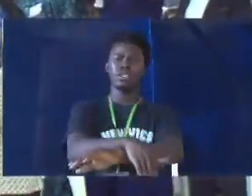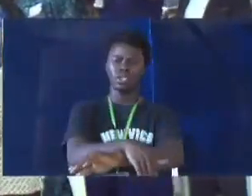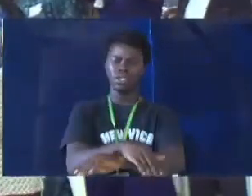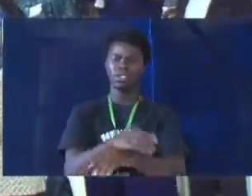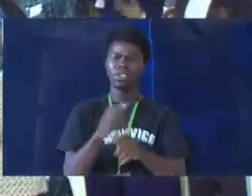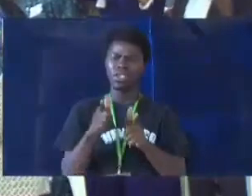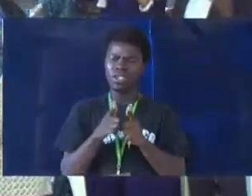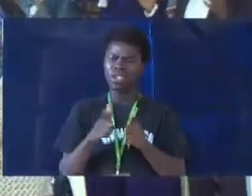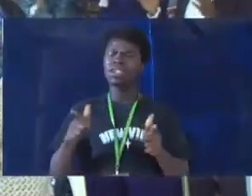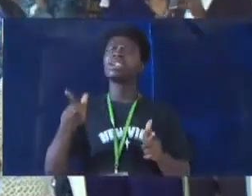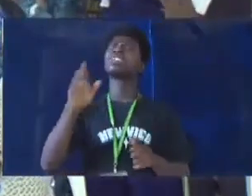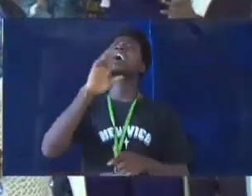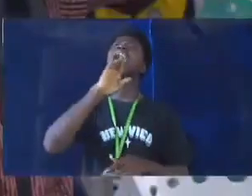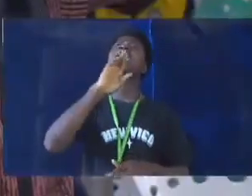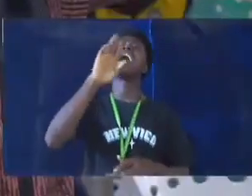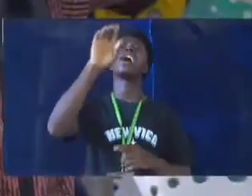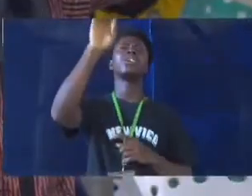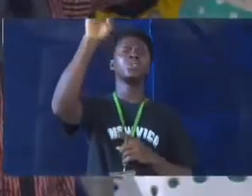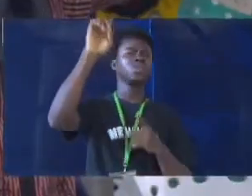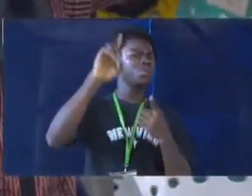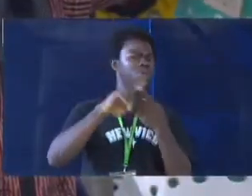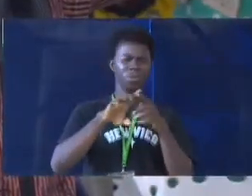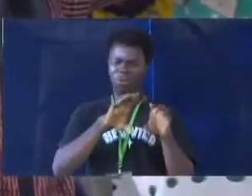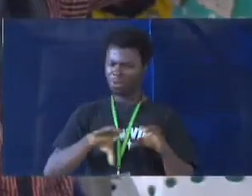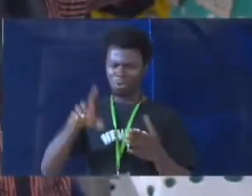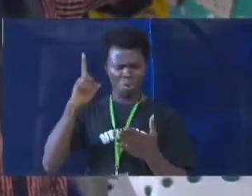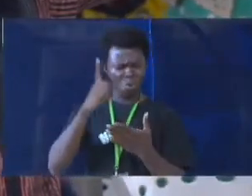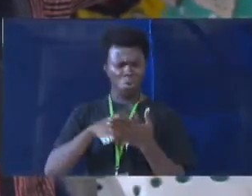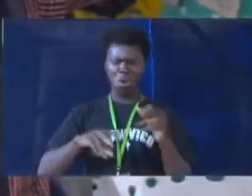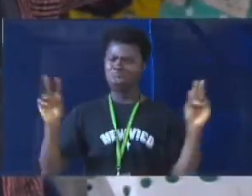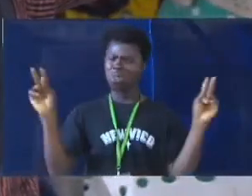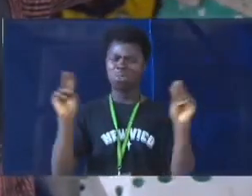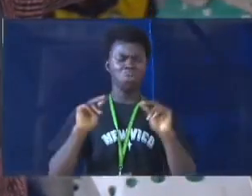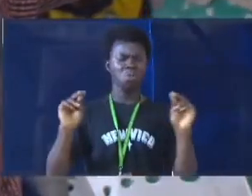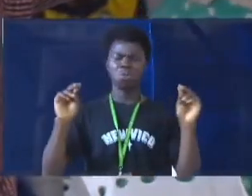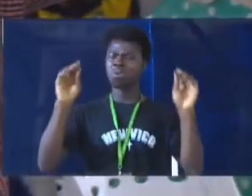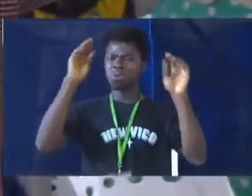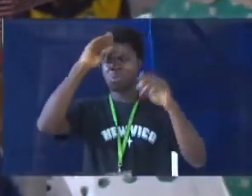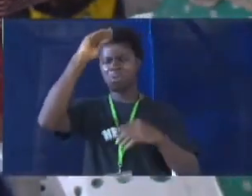Great are you to do what no man can do.